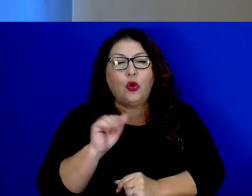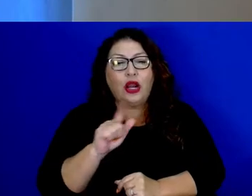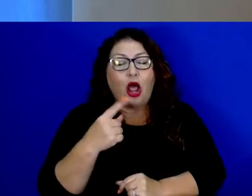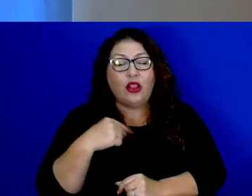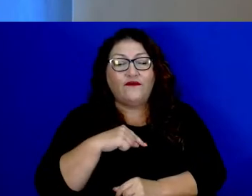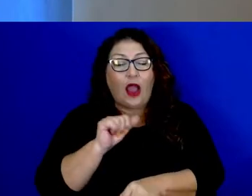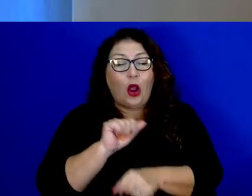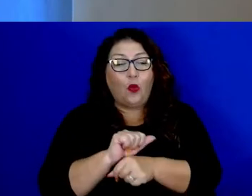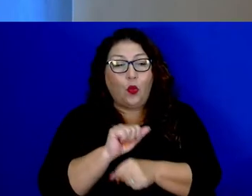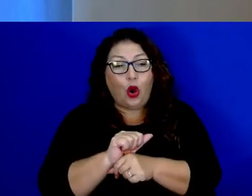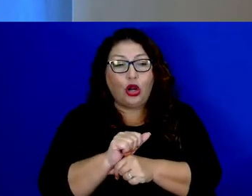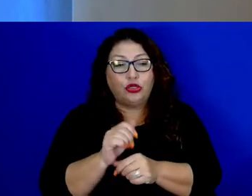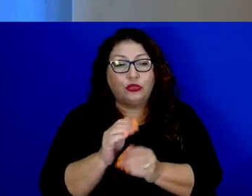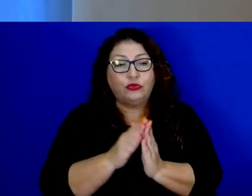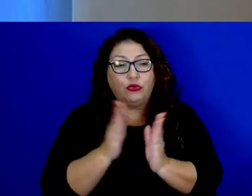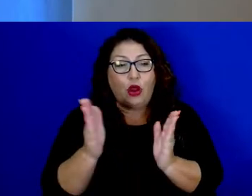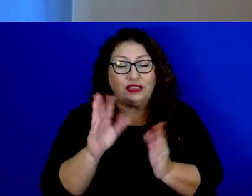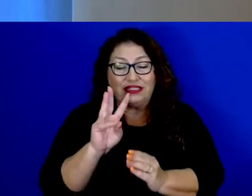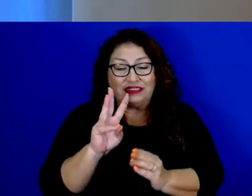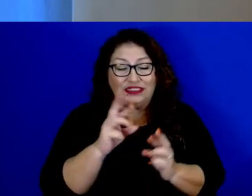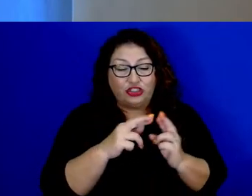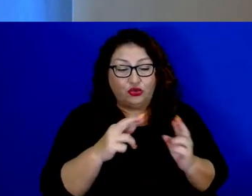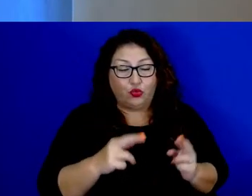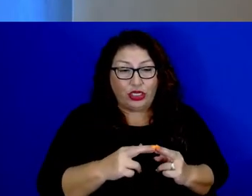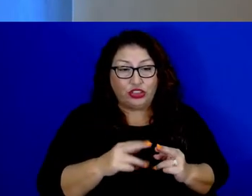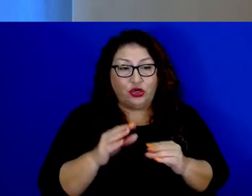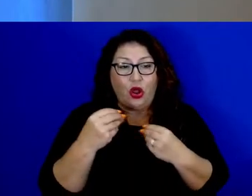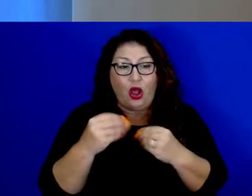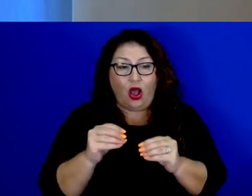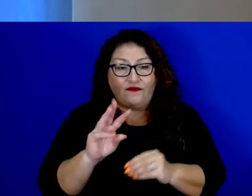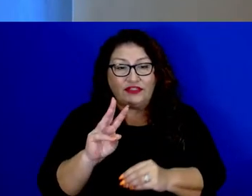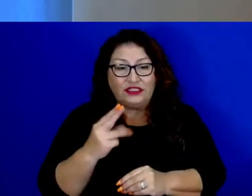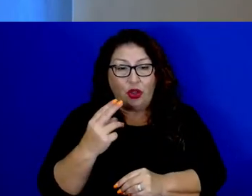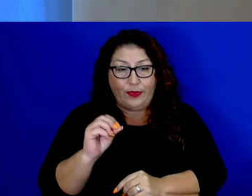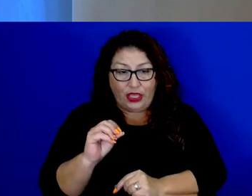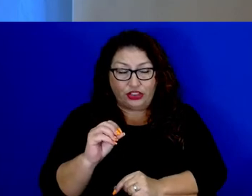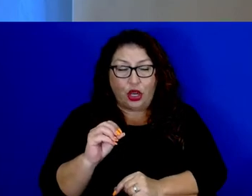six regional offices of WHO, we